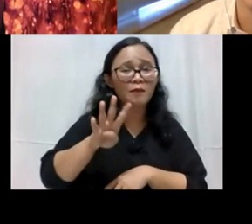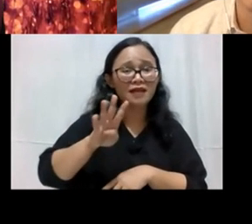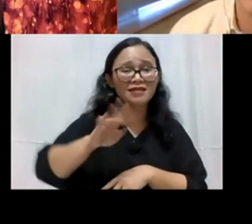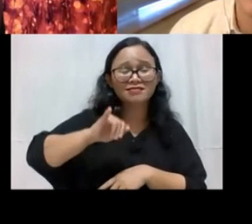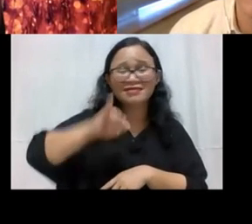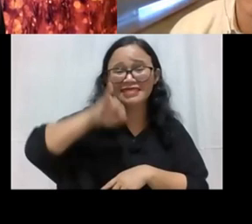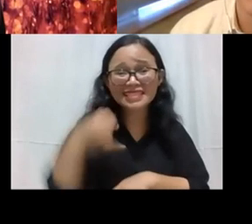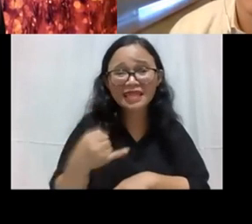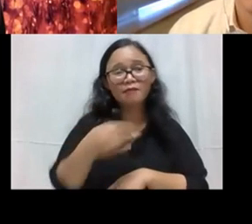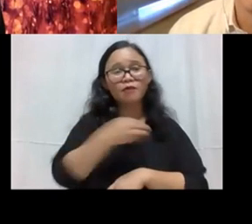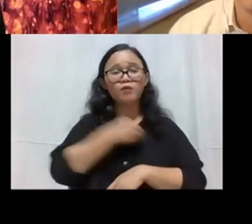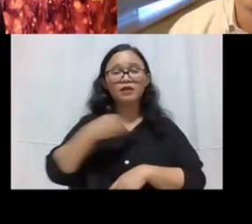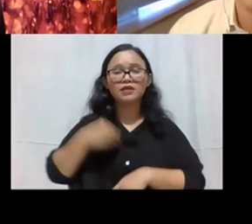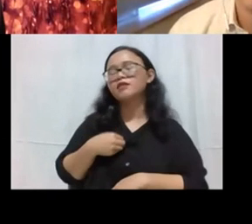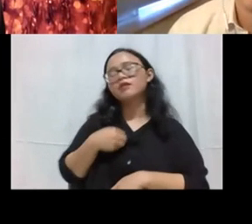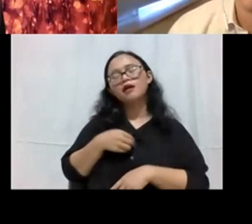hospital watched this film.